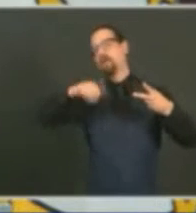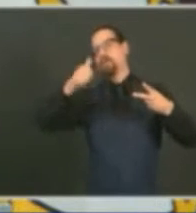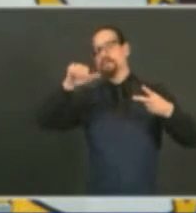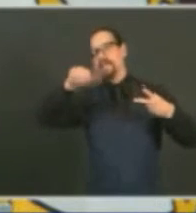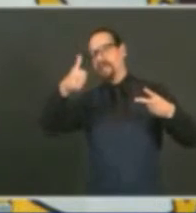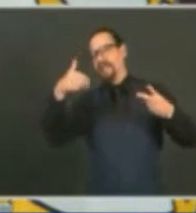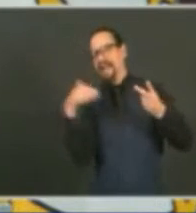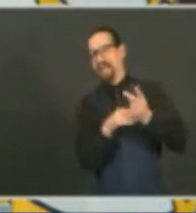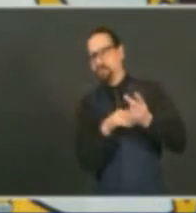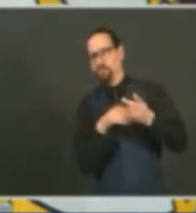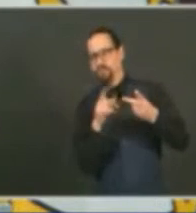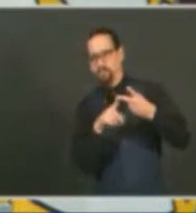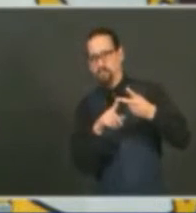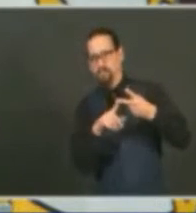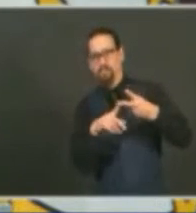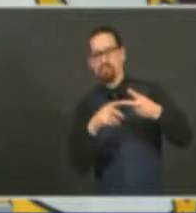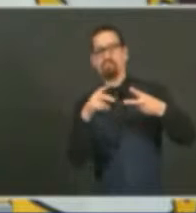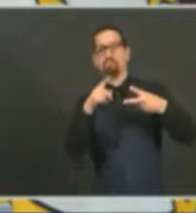week after that.